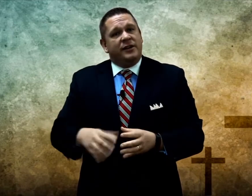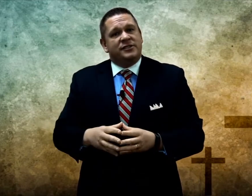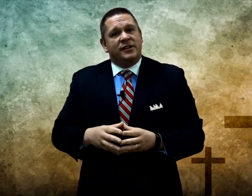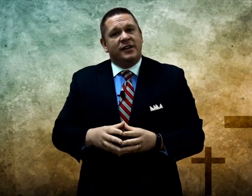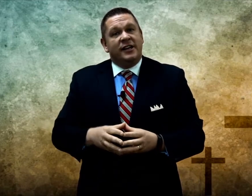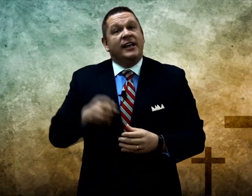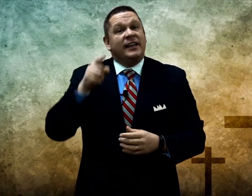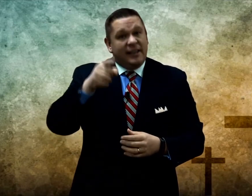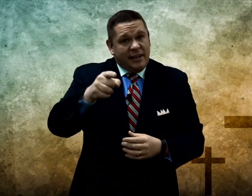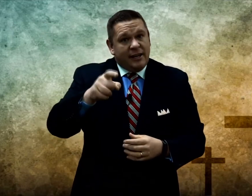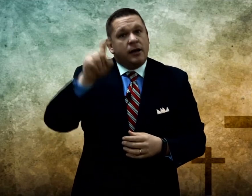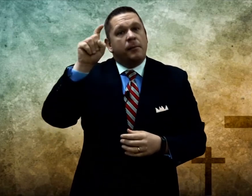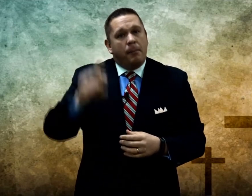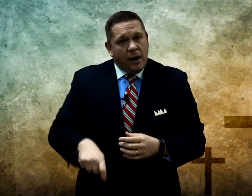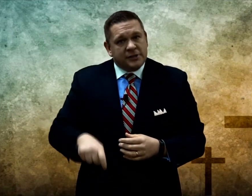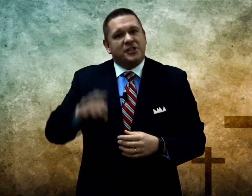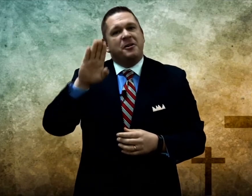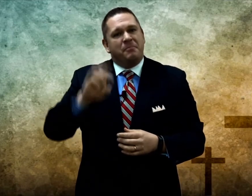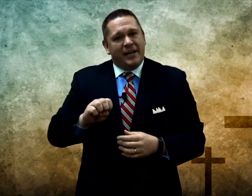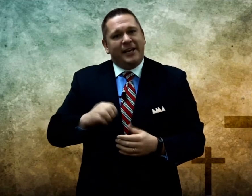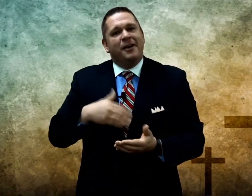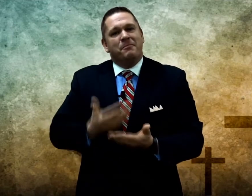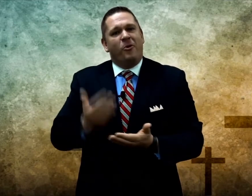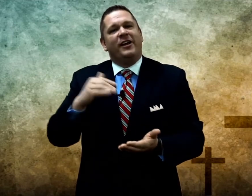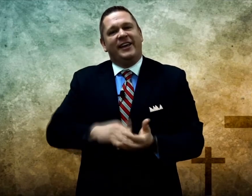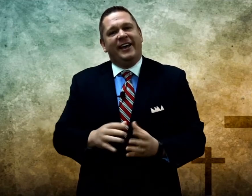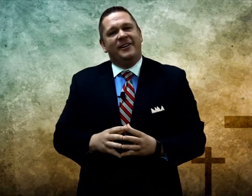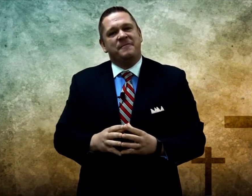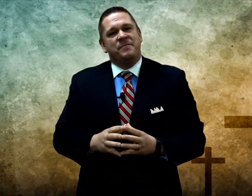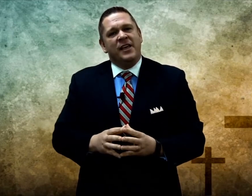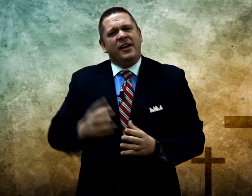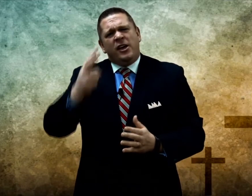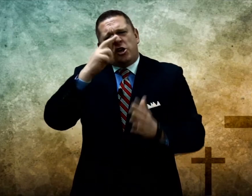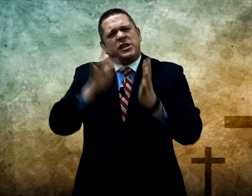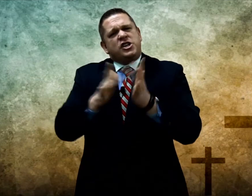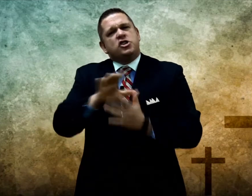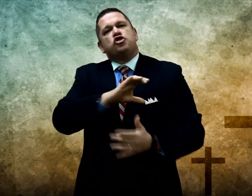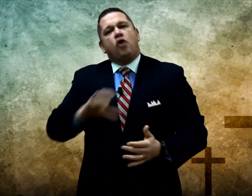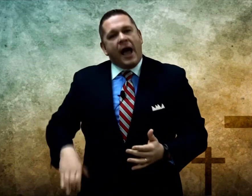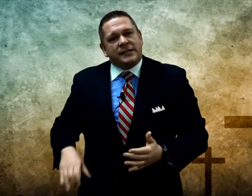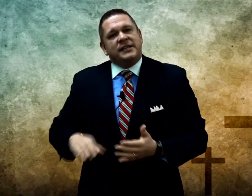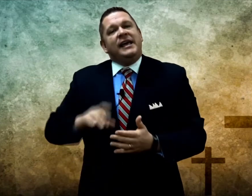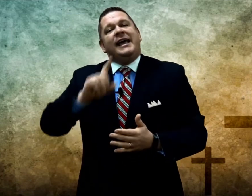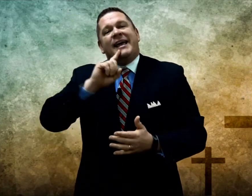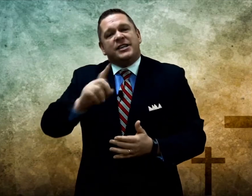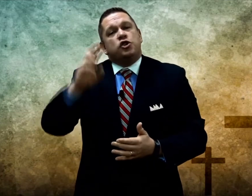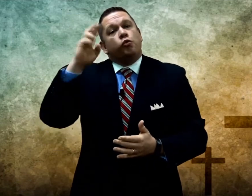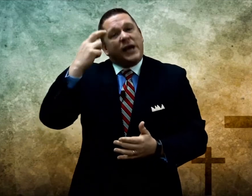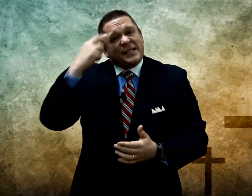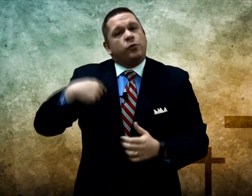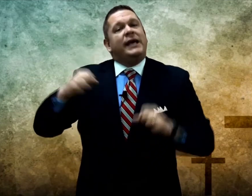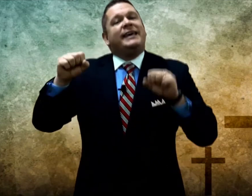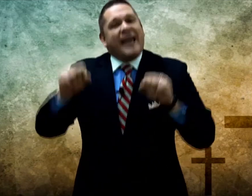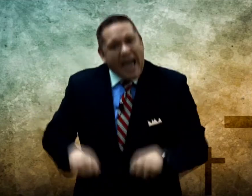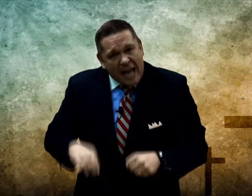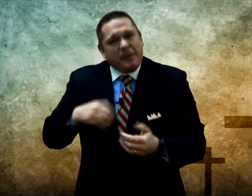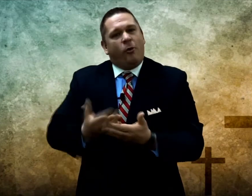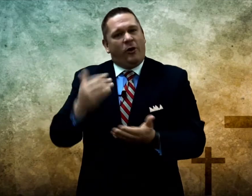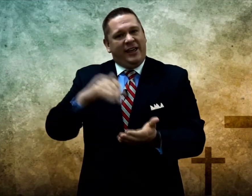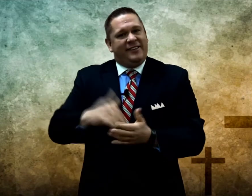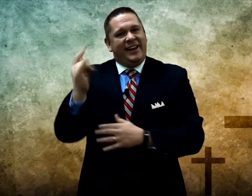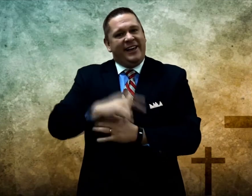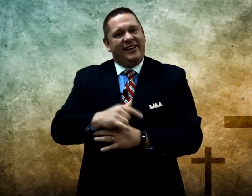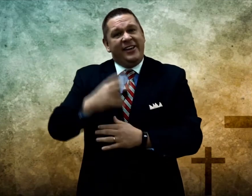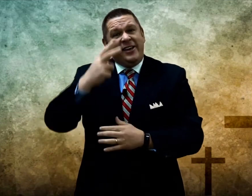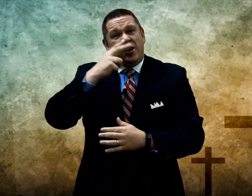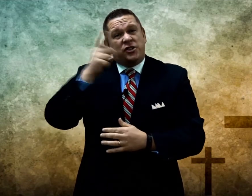is simply this: ye must be born again. You see, Jesus Christ is the reason we can be